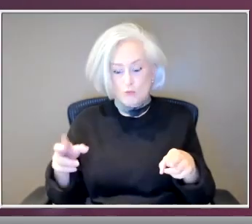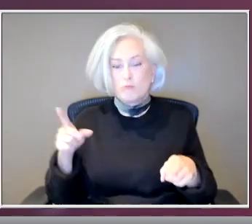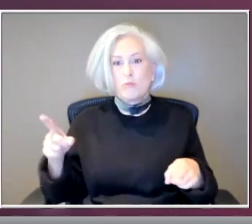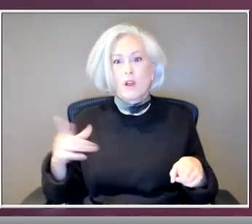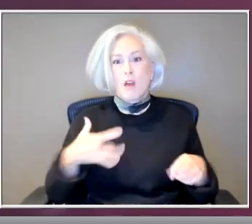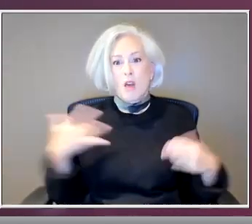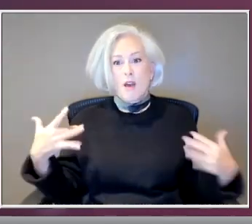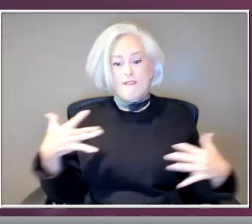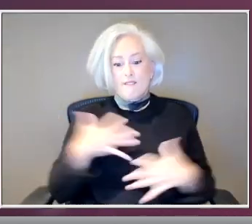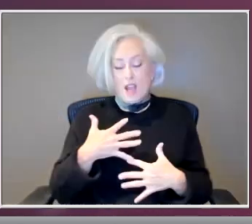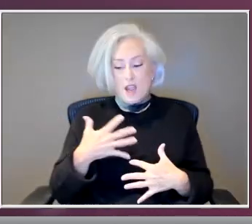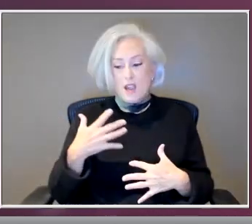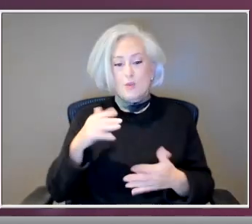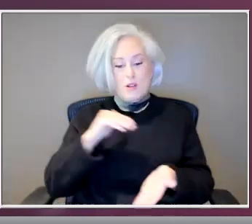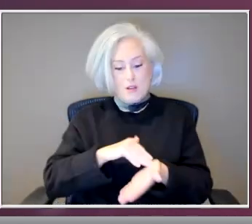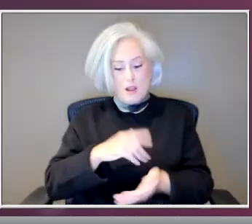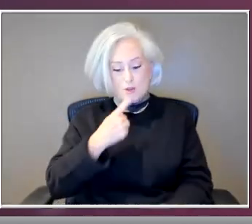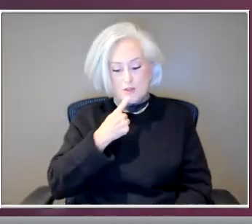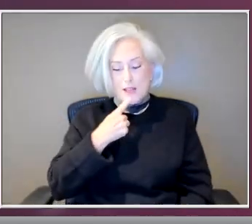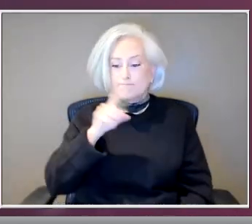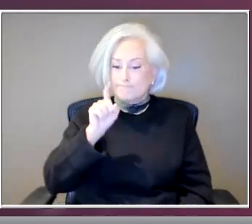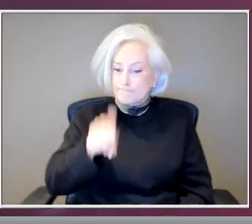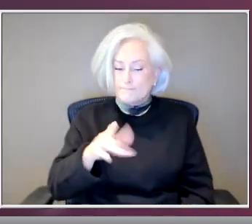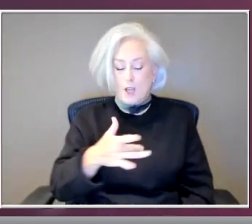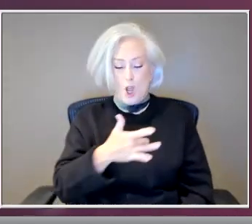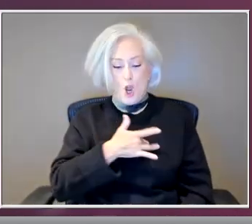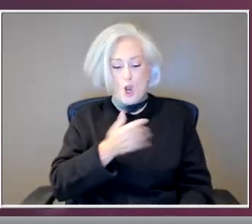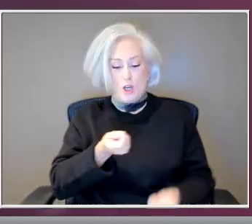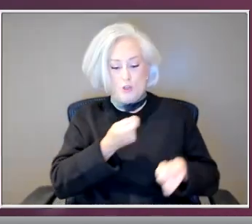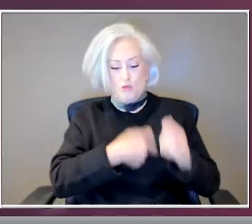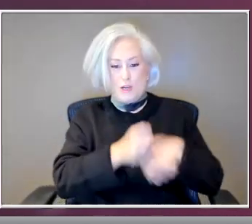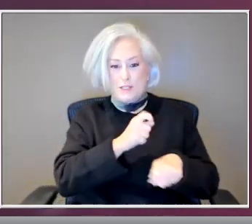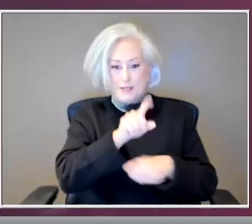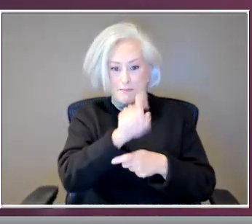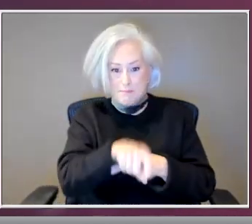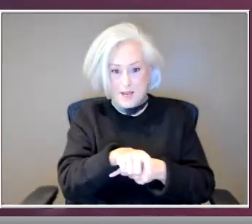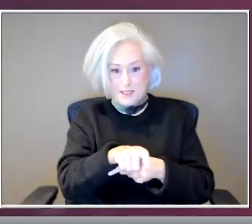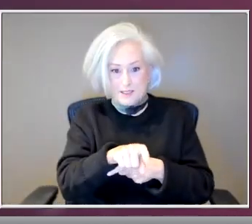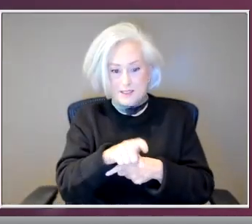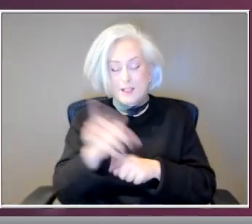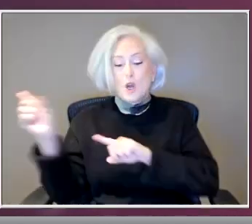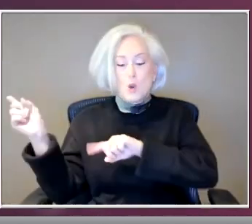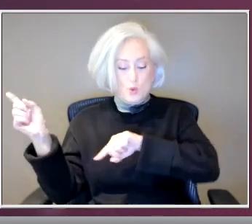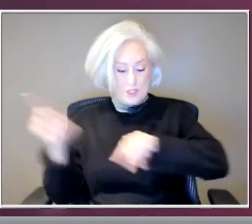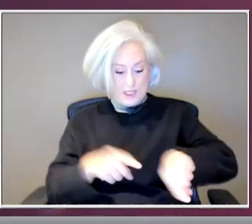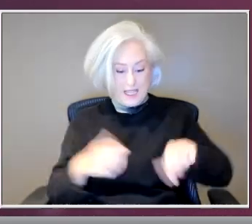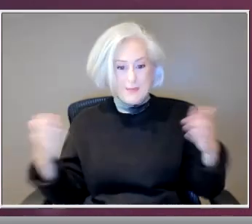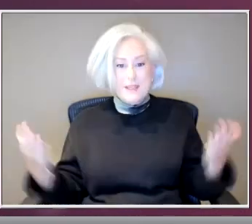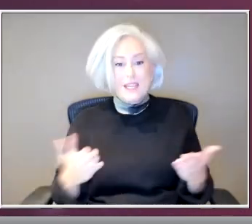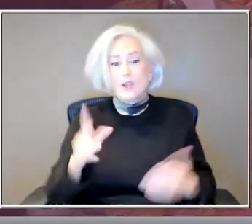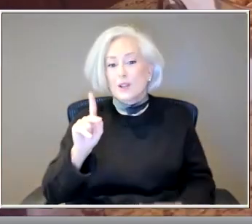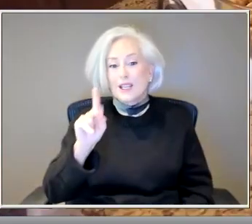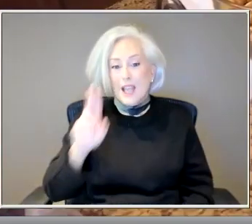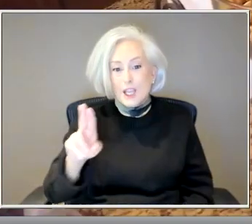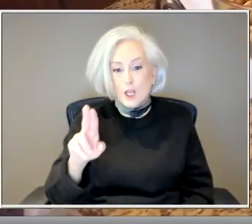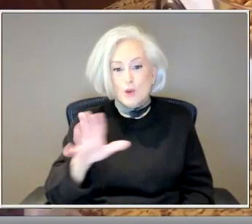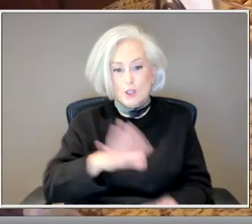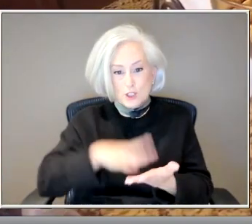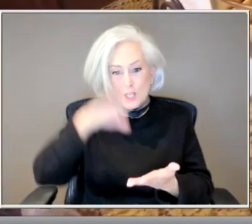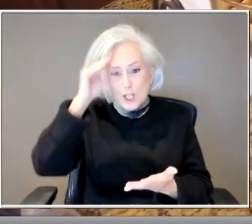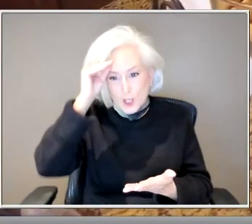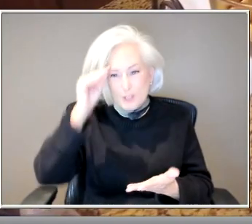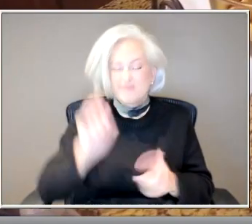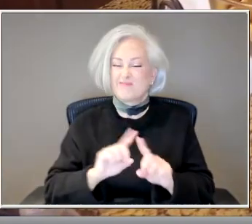heart transplant. When she got to her team here at the health system, she learned the fix was far less invasive. I went to